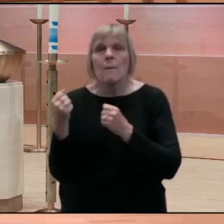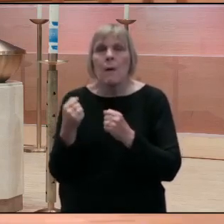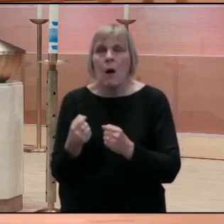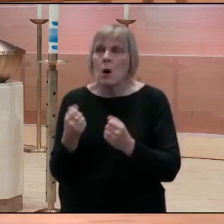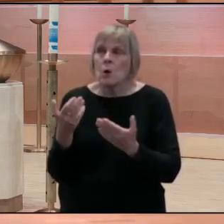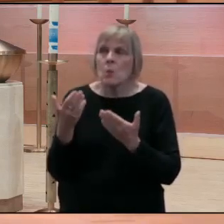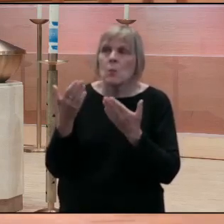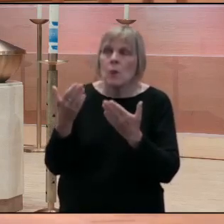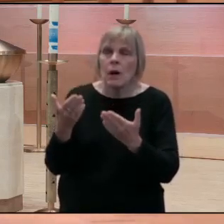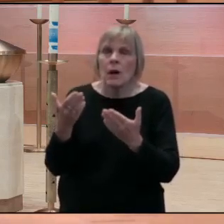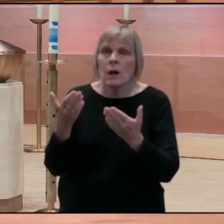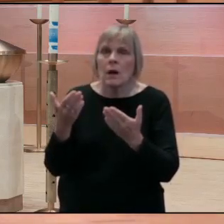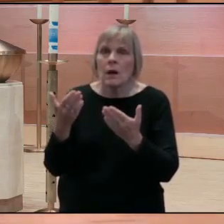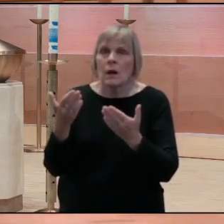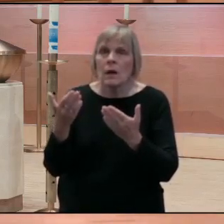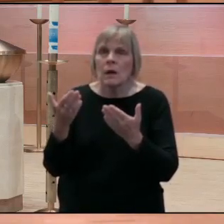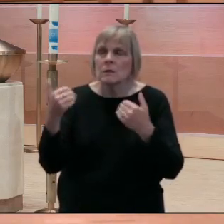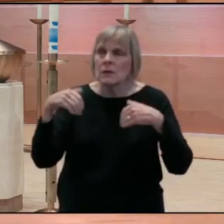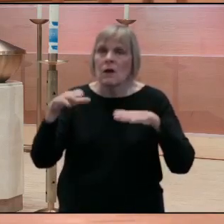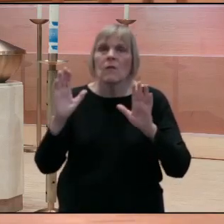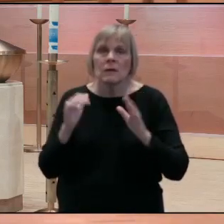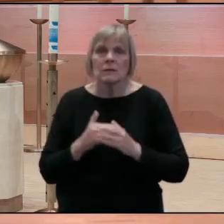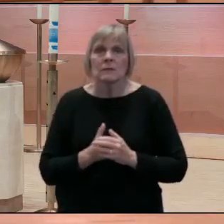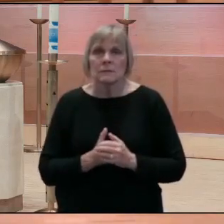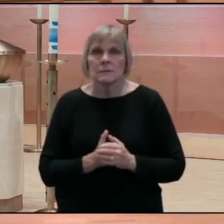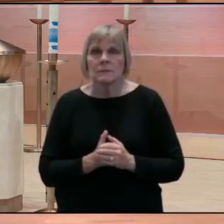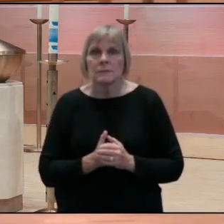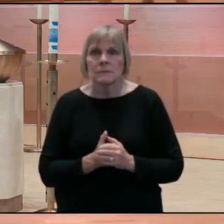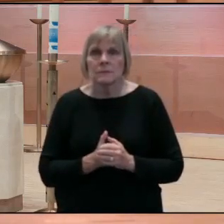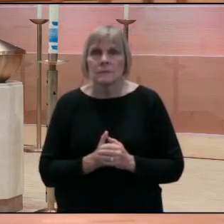bring ultimate sacrifice.